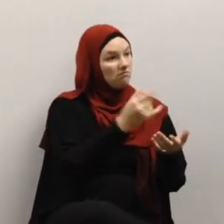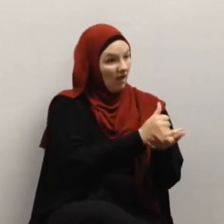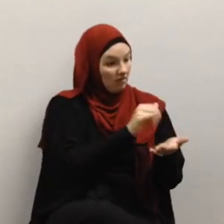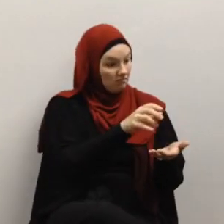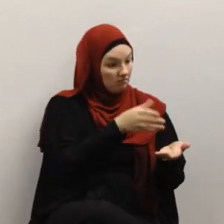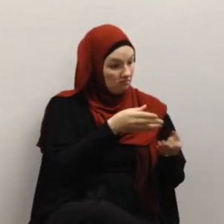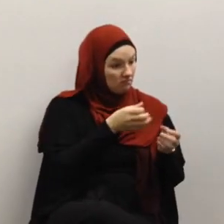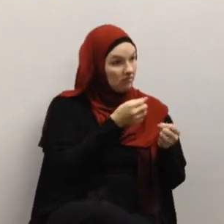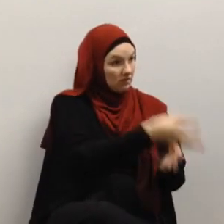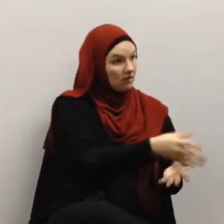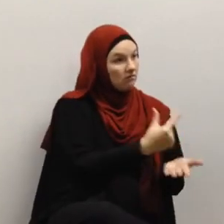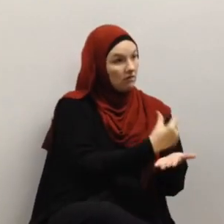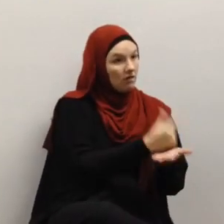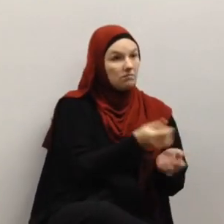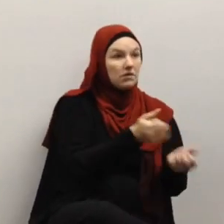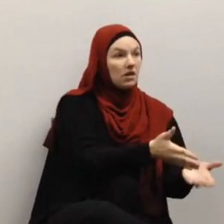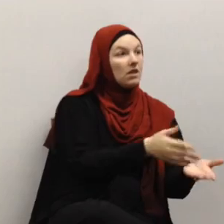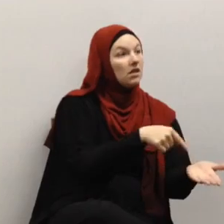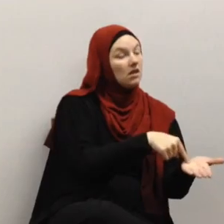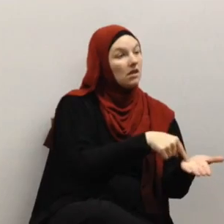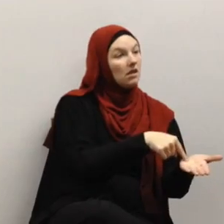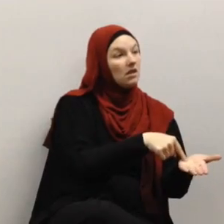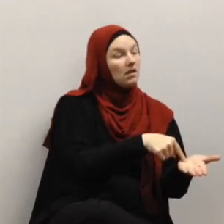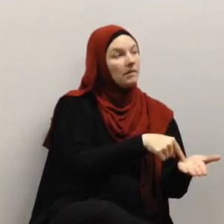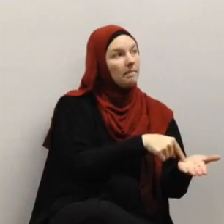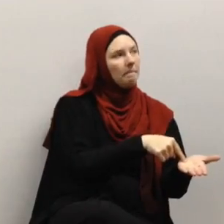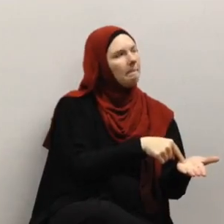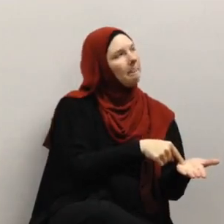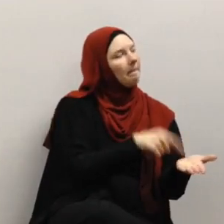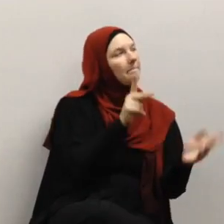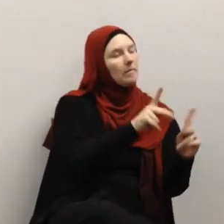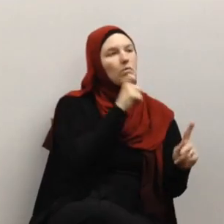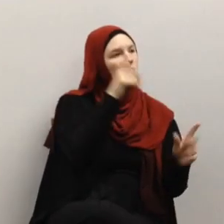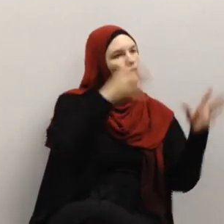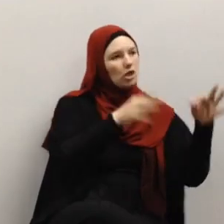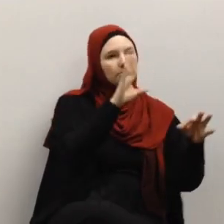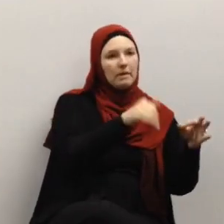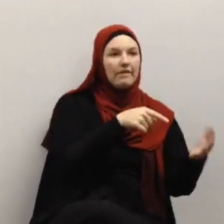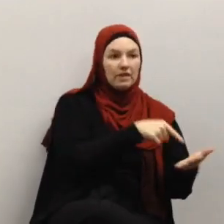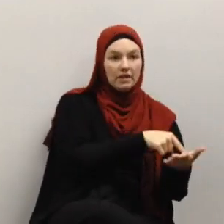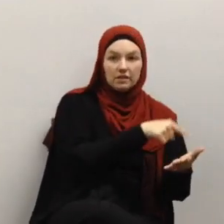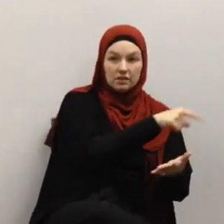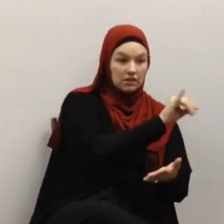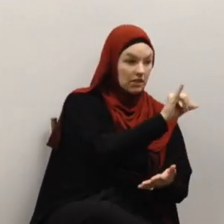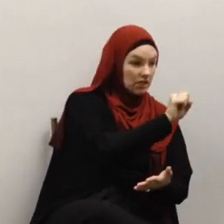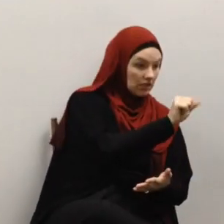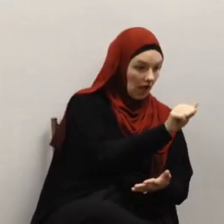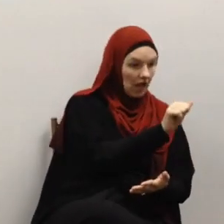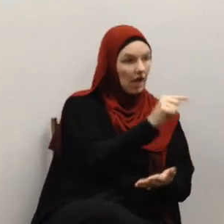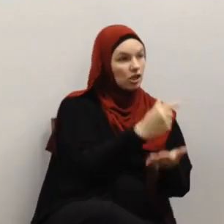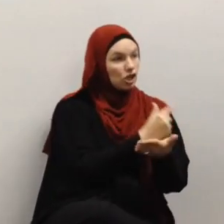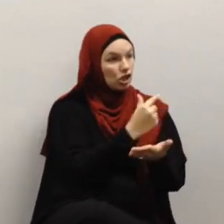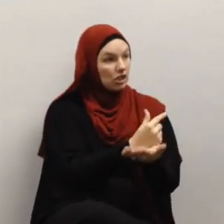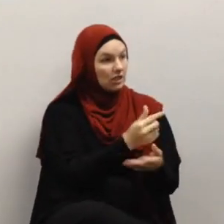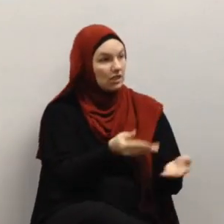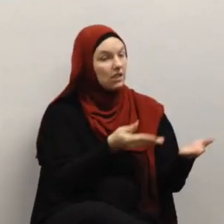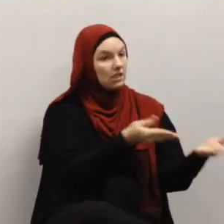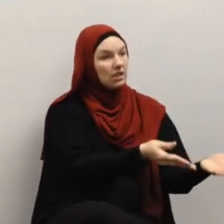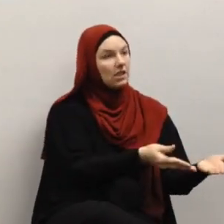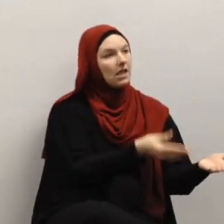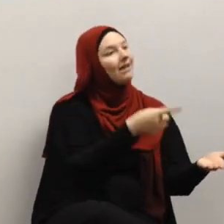he who does not judge by what Allah has sent down, those are the disobedient